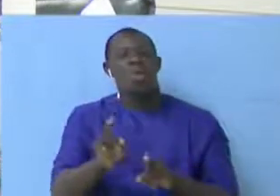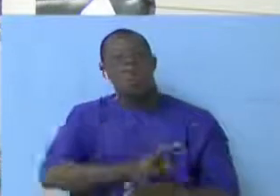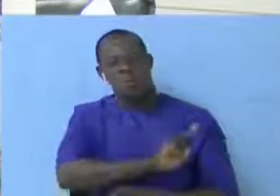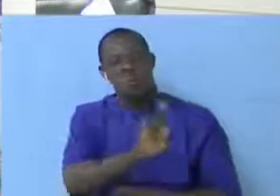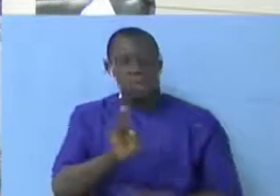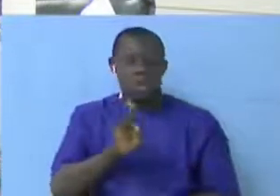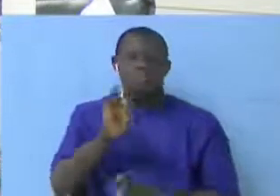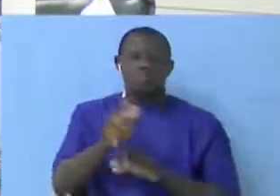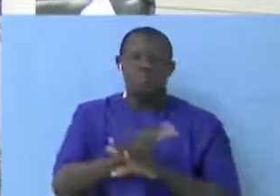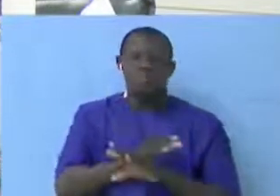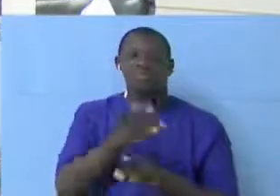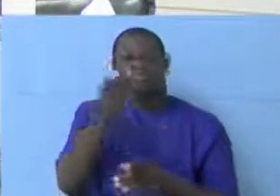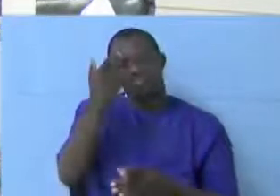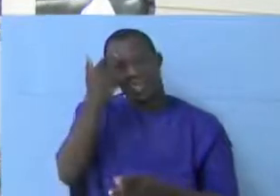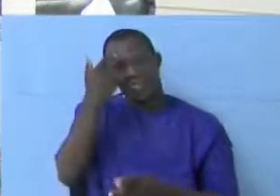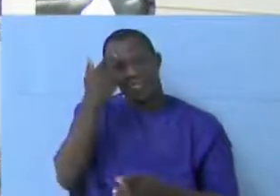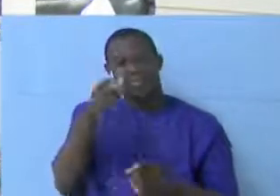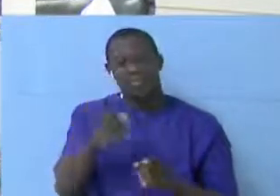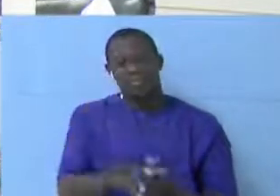we help